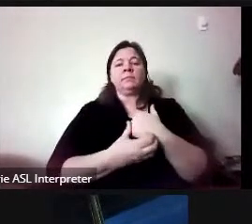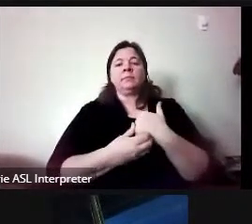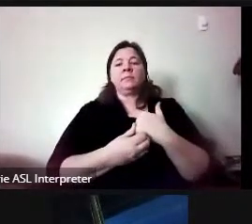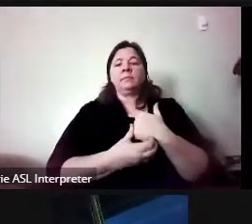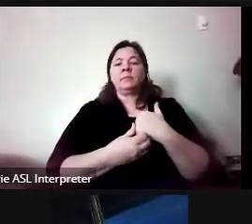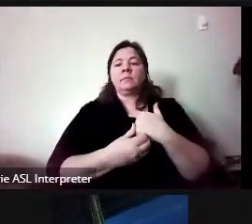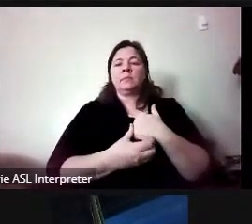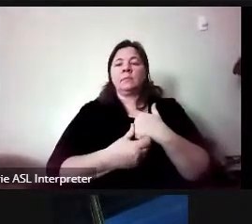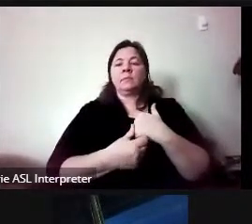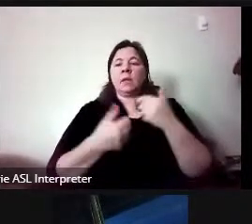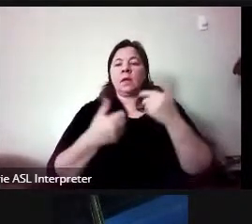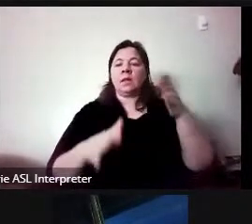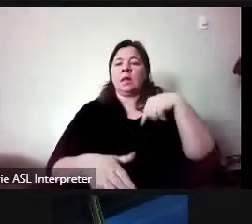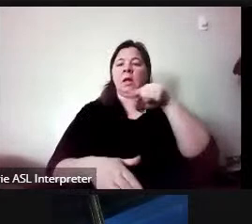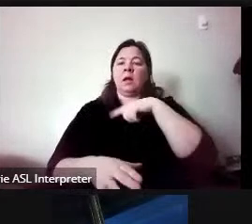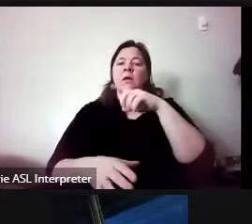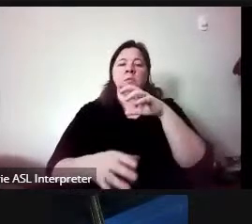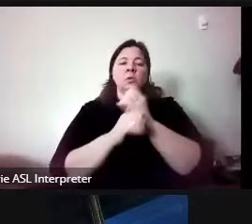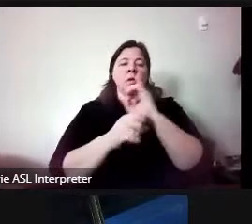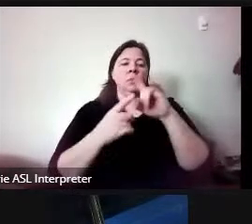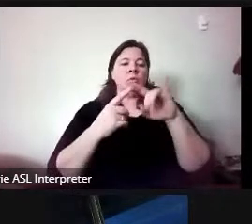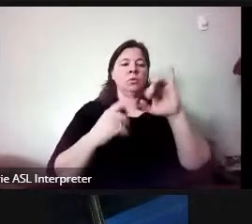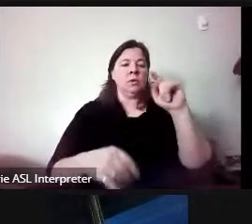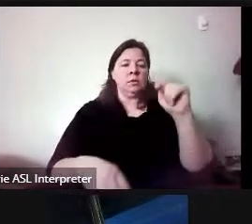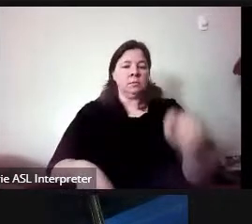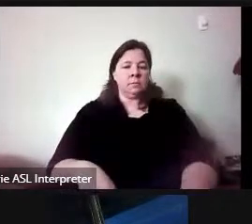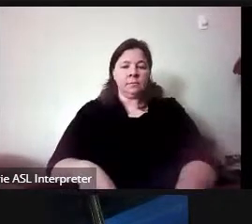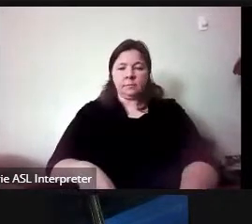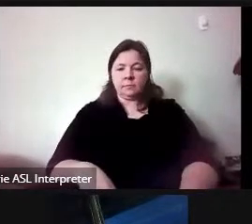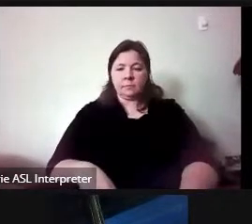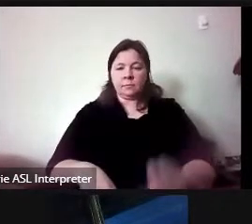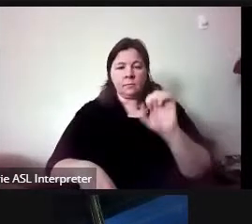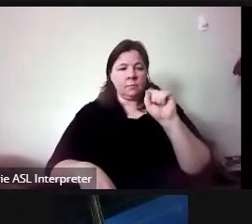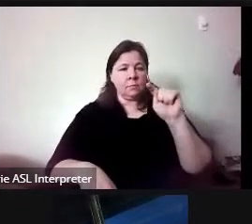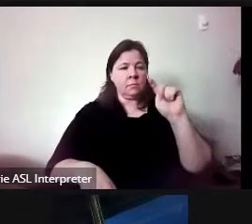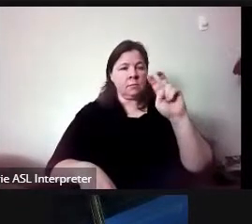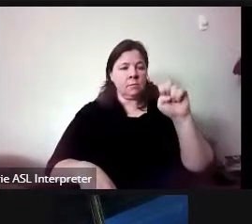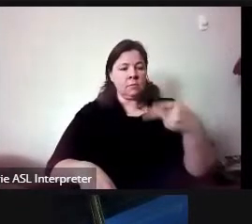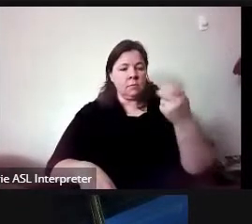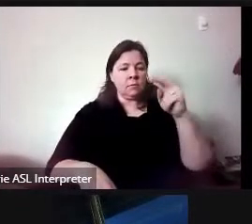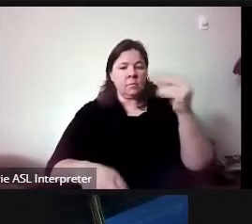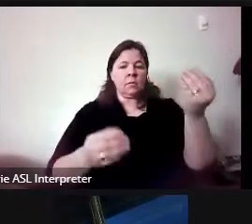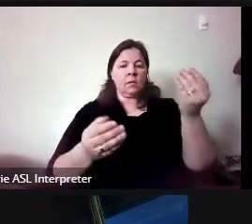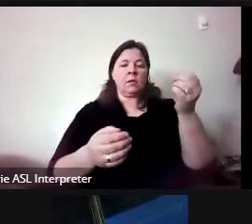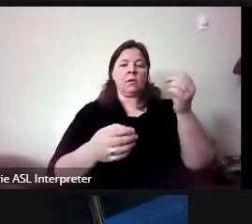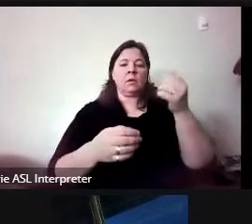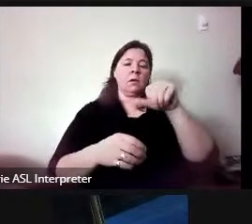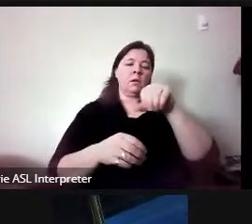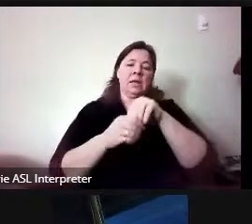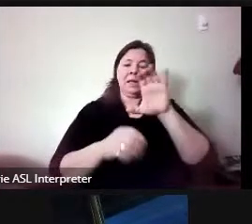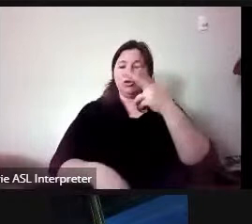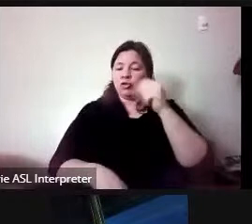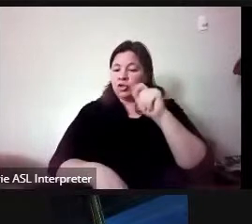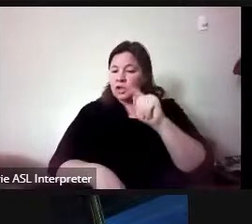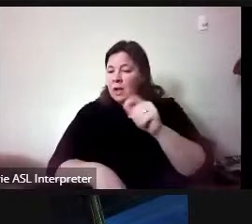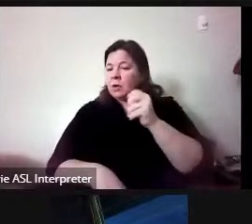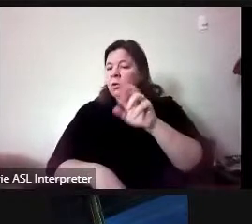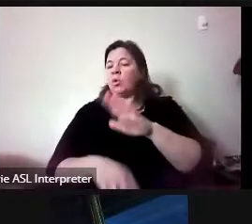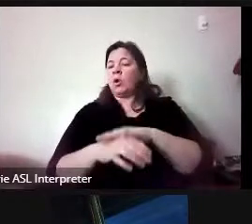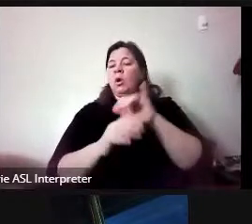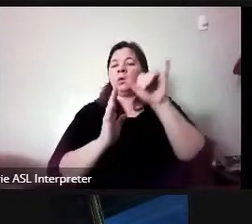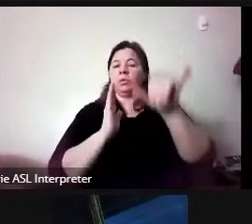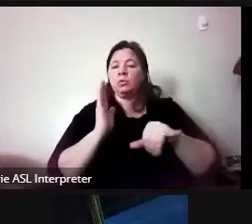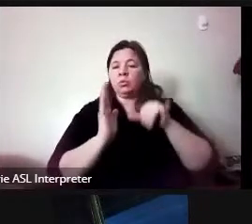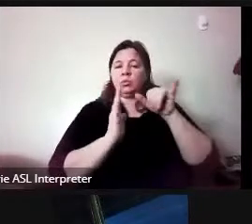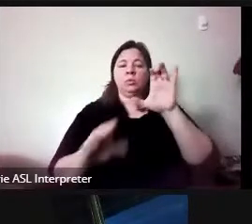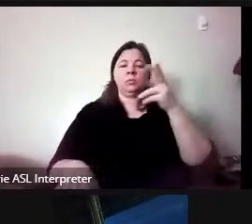and let us get to it. I think Stephen did send me one. I think this might have been either in the chat or on the YouTube